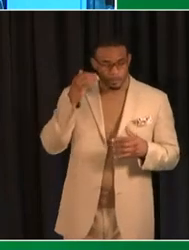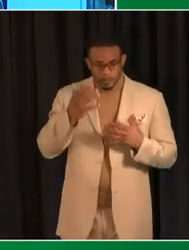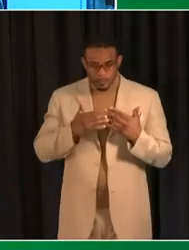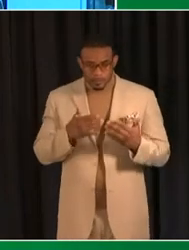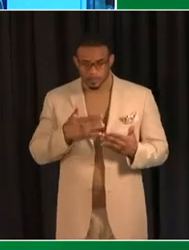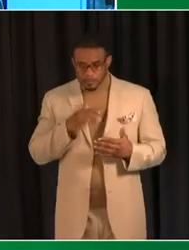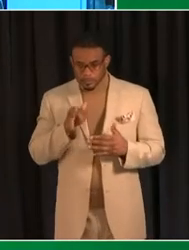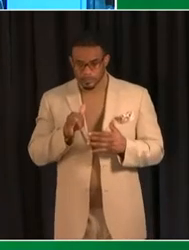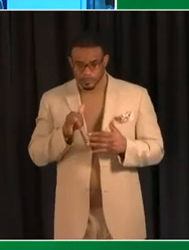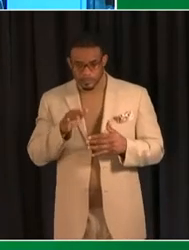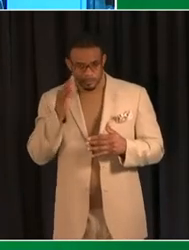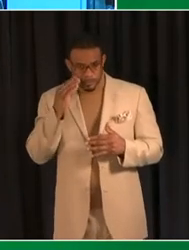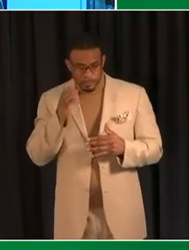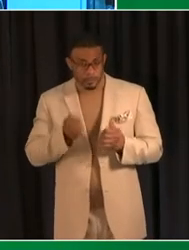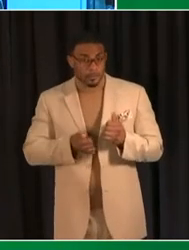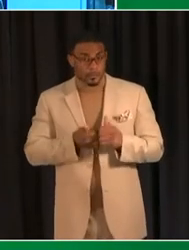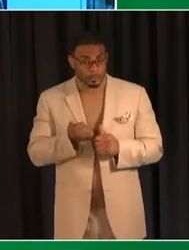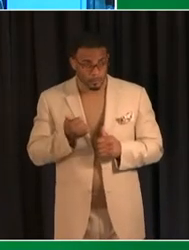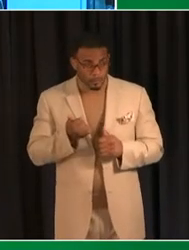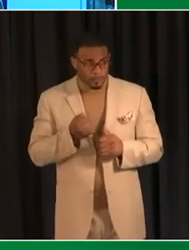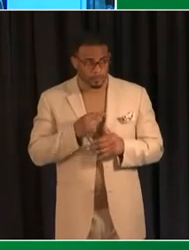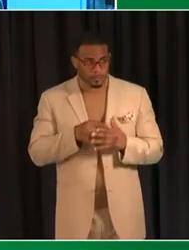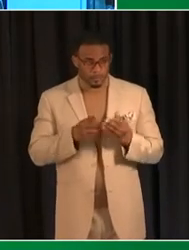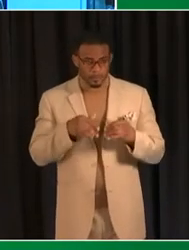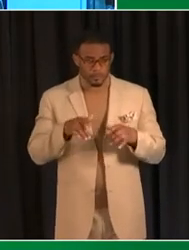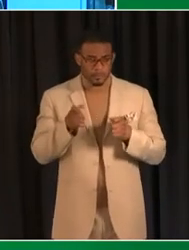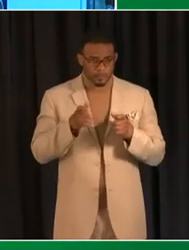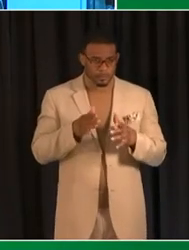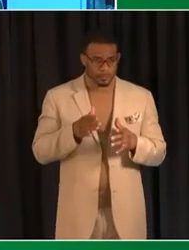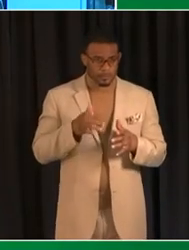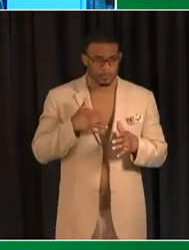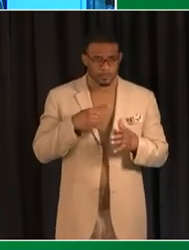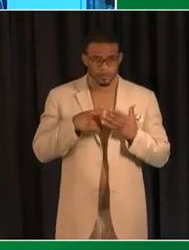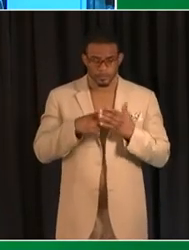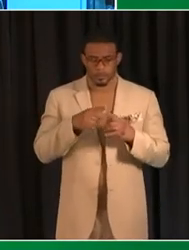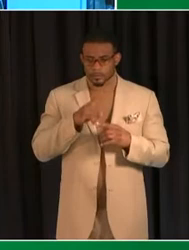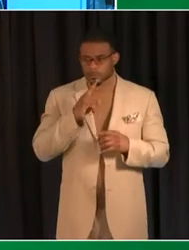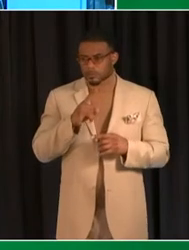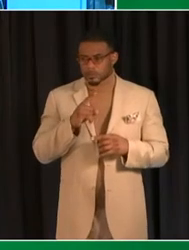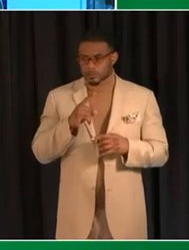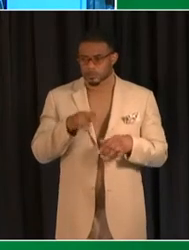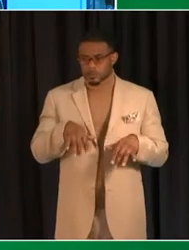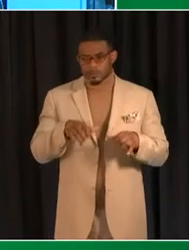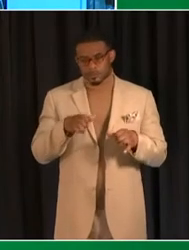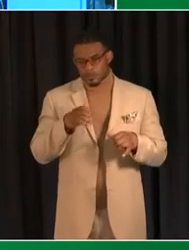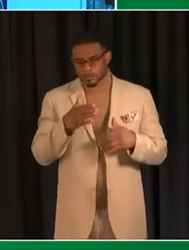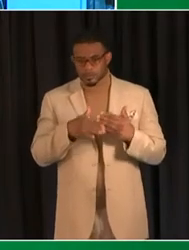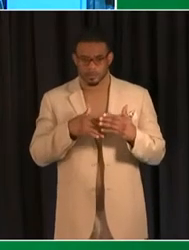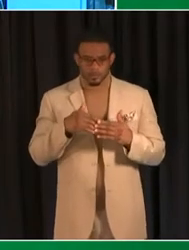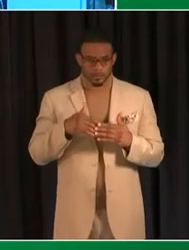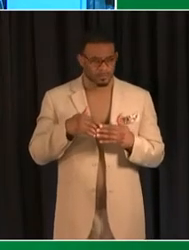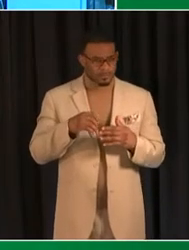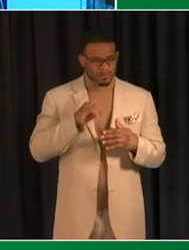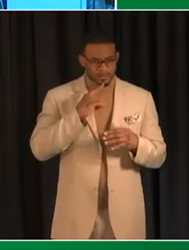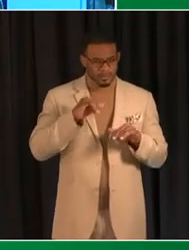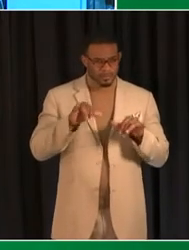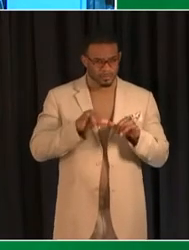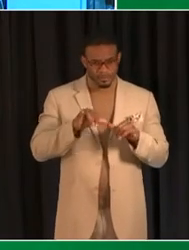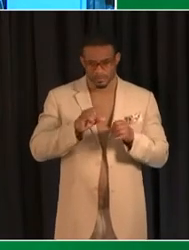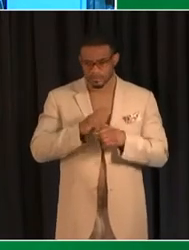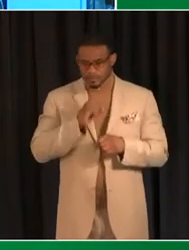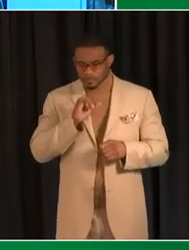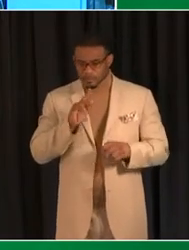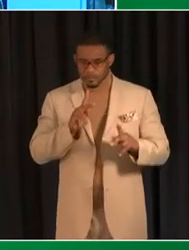It's a sort of a building by building experience, but most of the property managers that we talk to are taking some of the most drastic measures